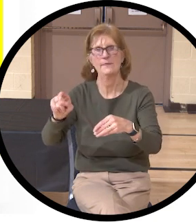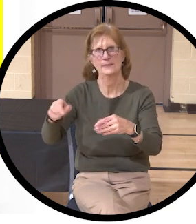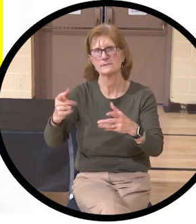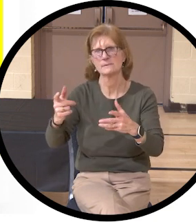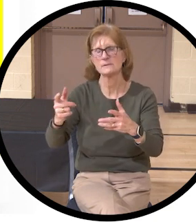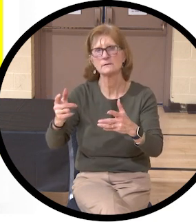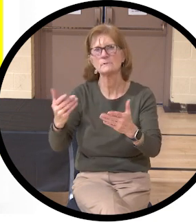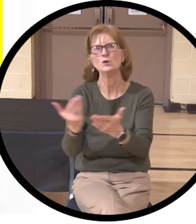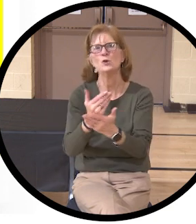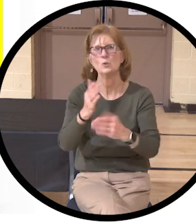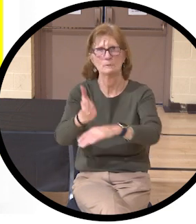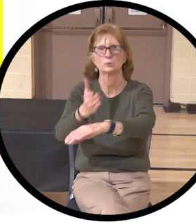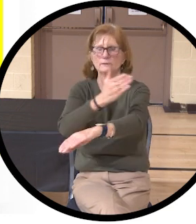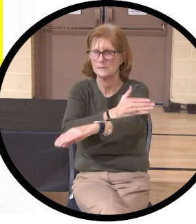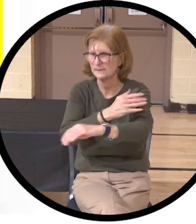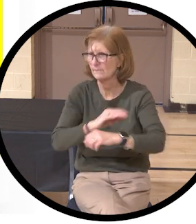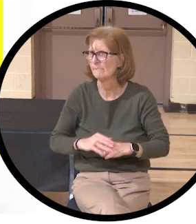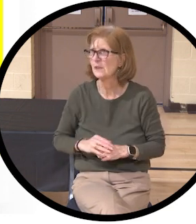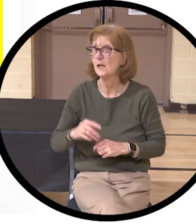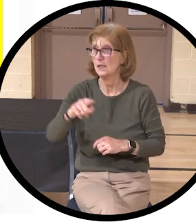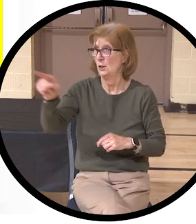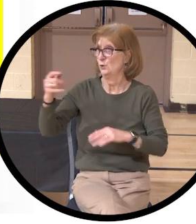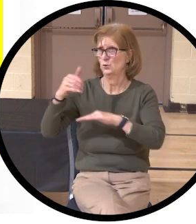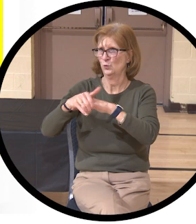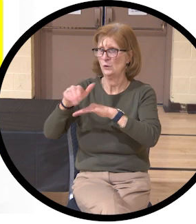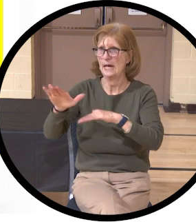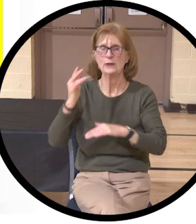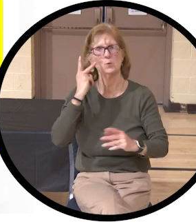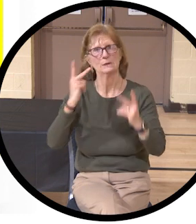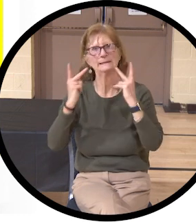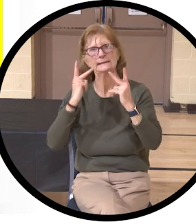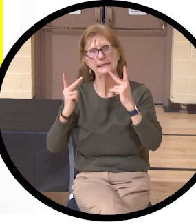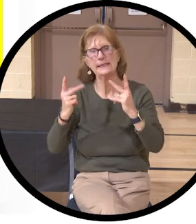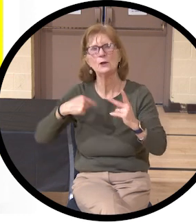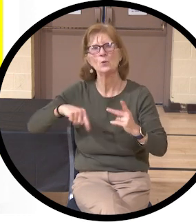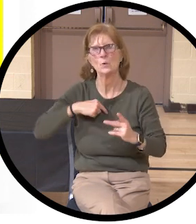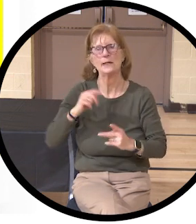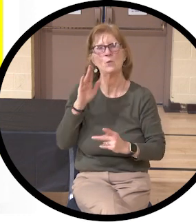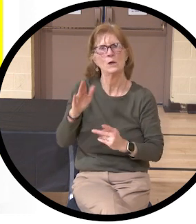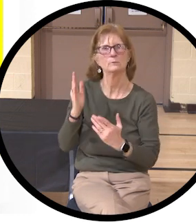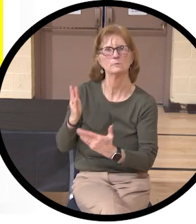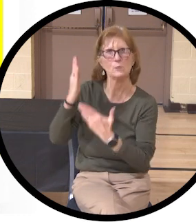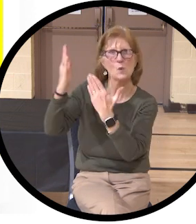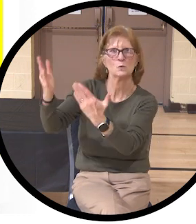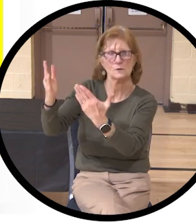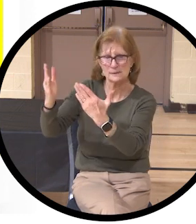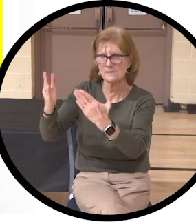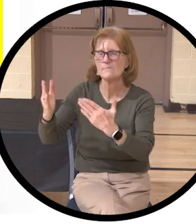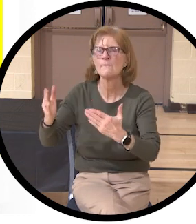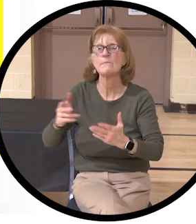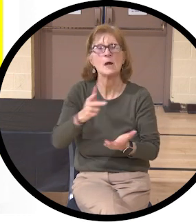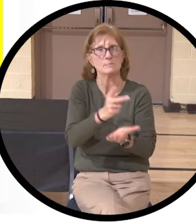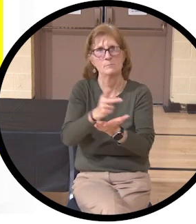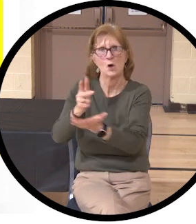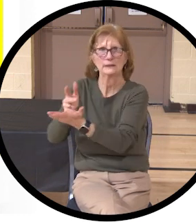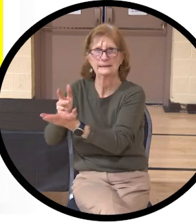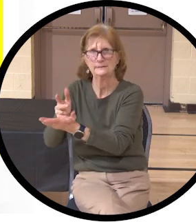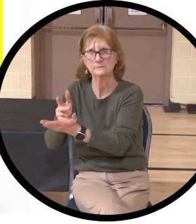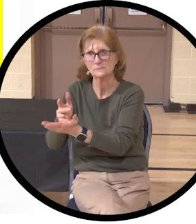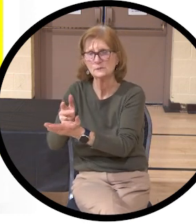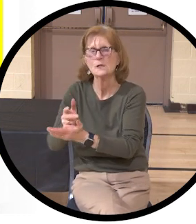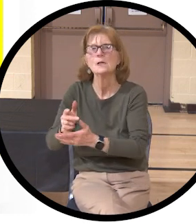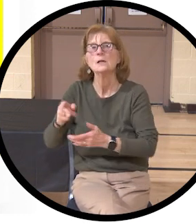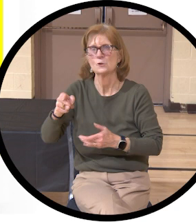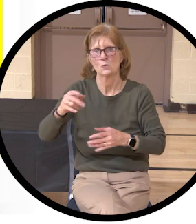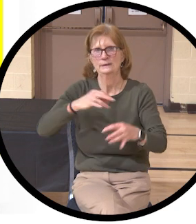corridor, the biggest change that you will see is that we are going to consolidate parking for one parking lane